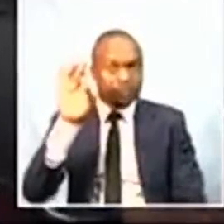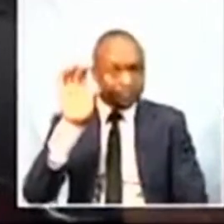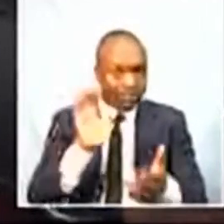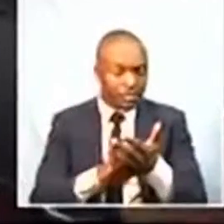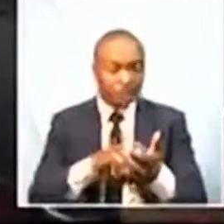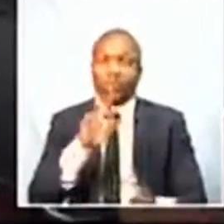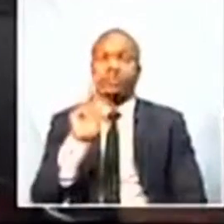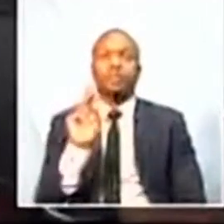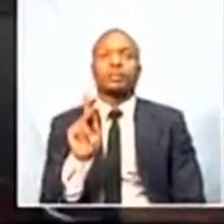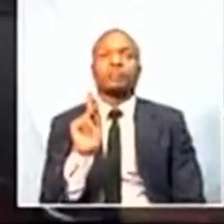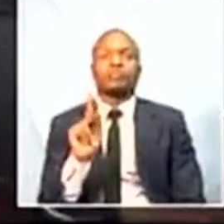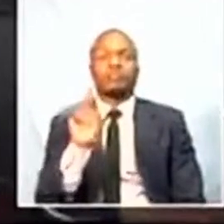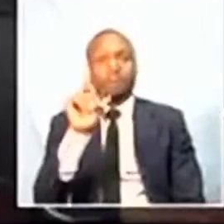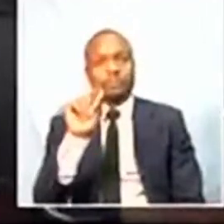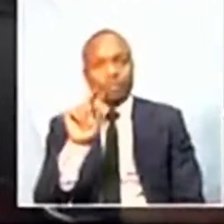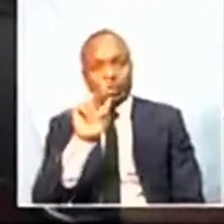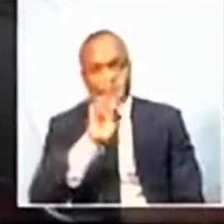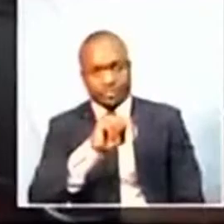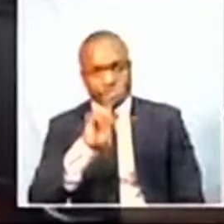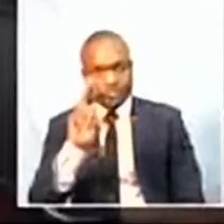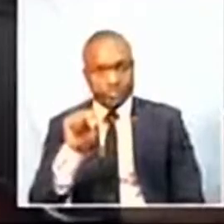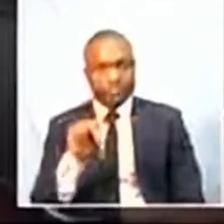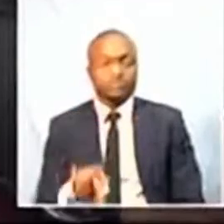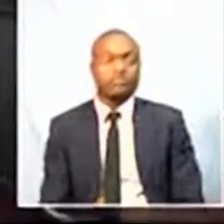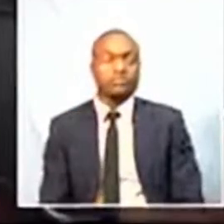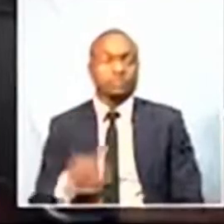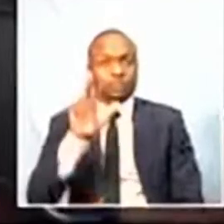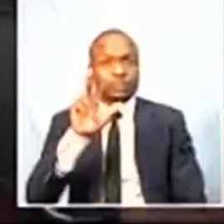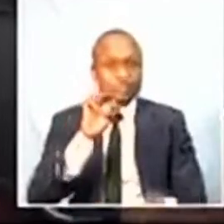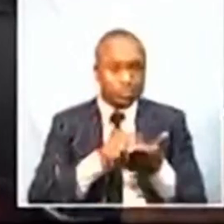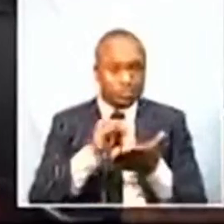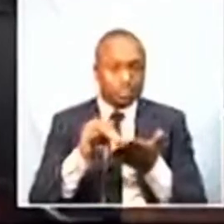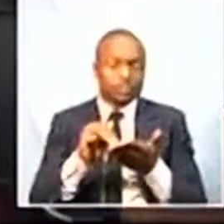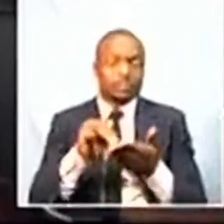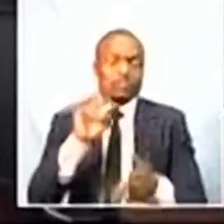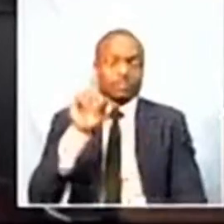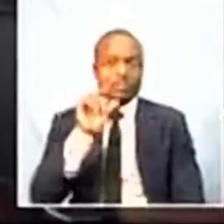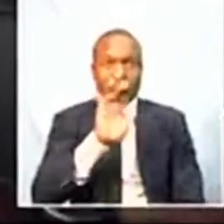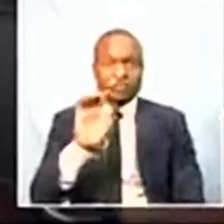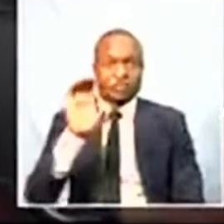2,908,000 kwacha for 2022 and